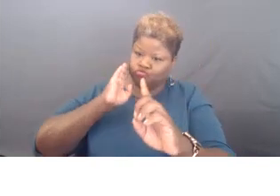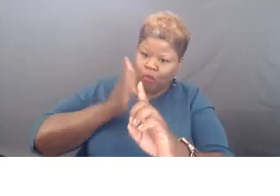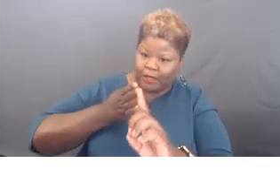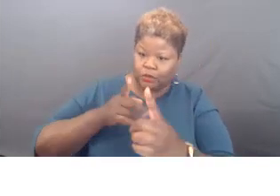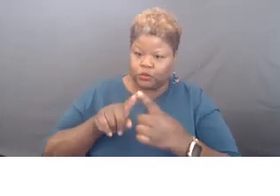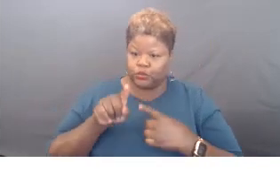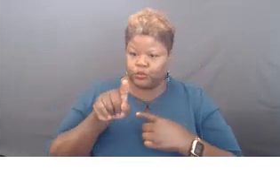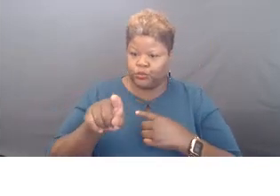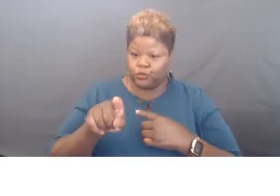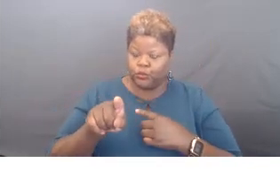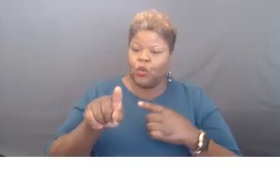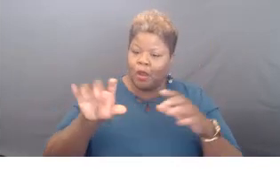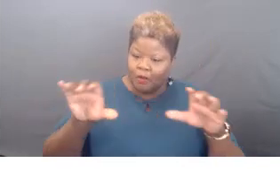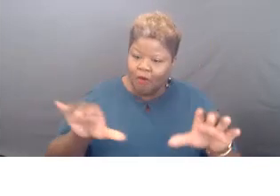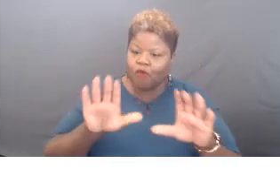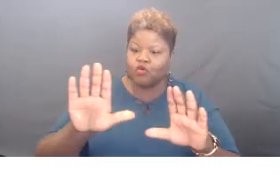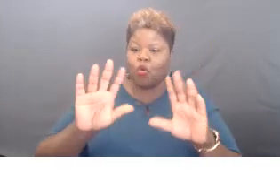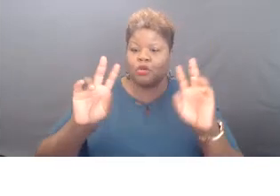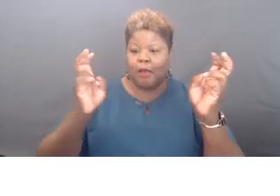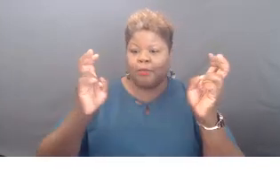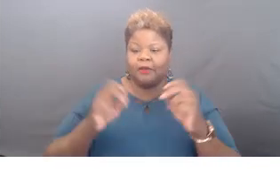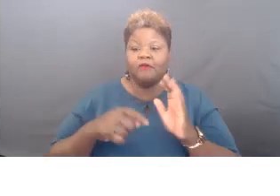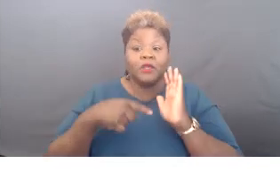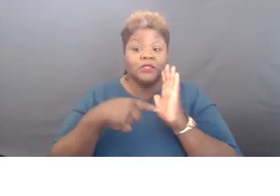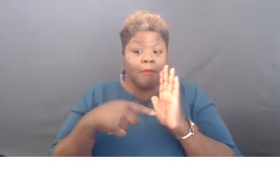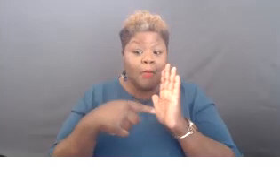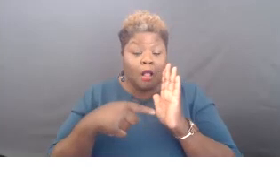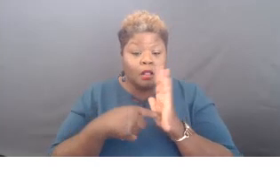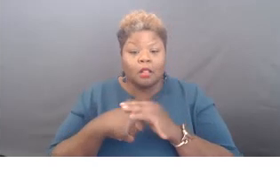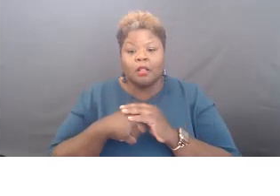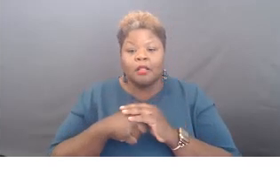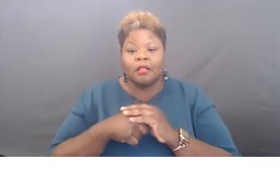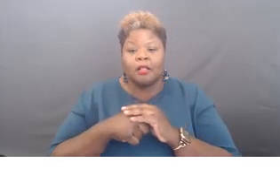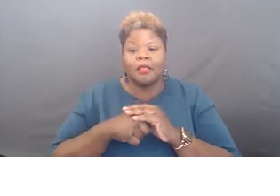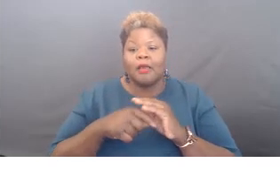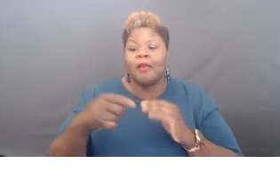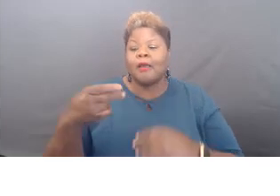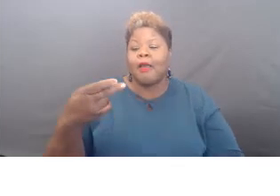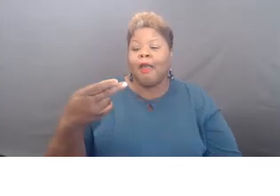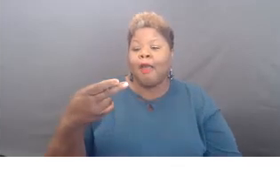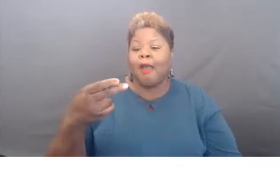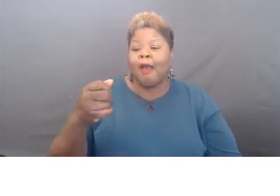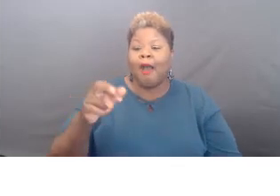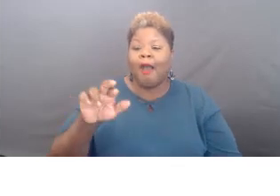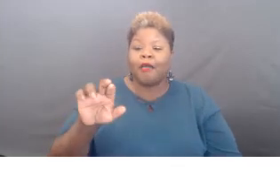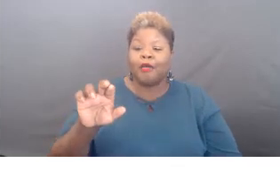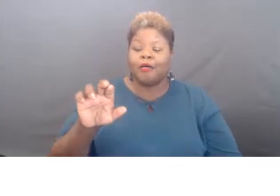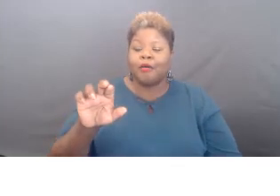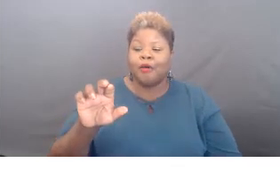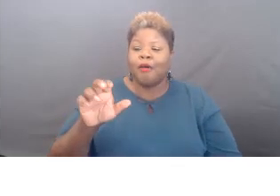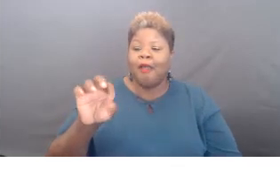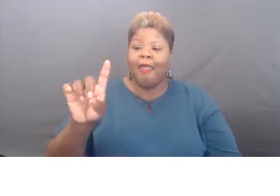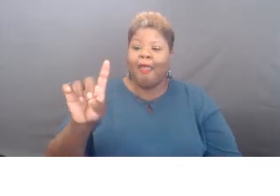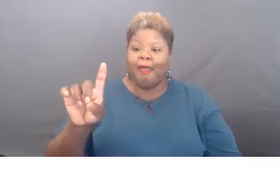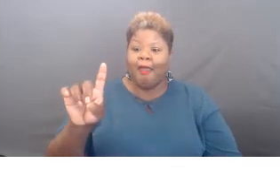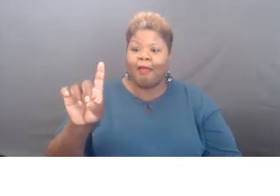directly involved with what you're talking about. So for instance, something like higher ed is so vast of a hashtag, it would